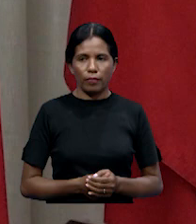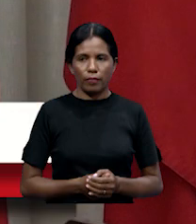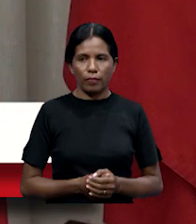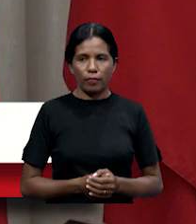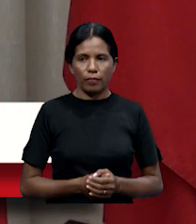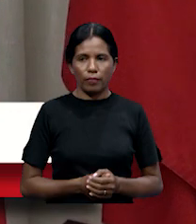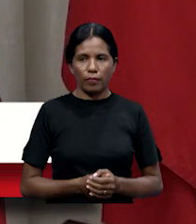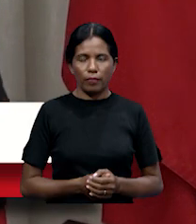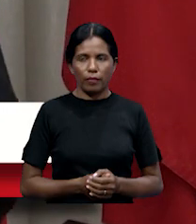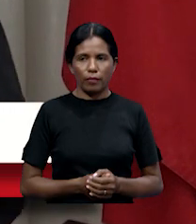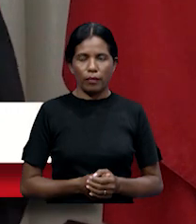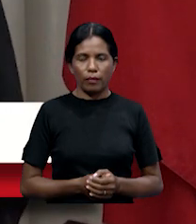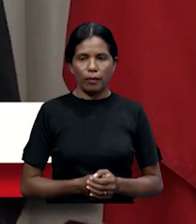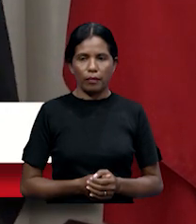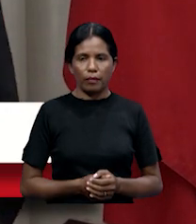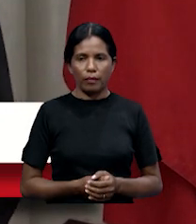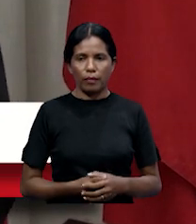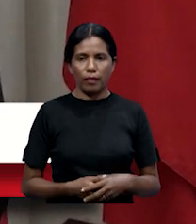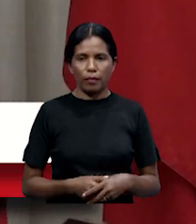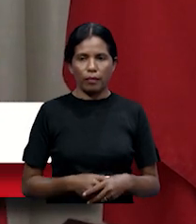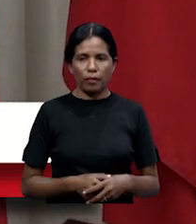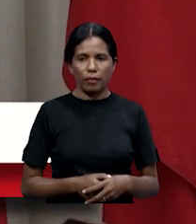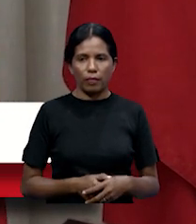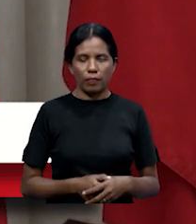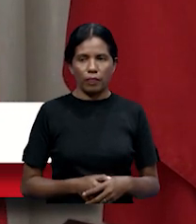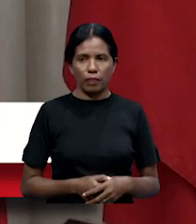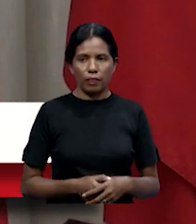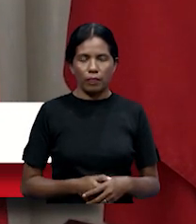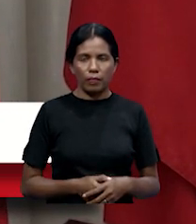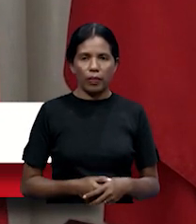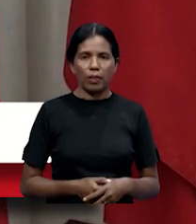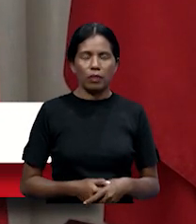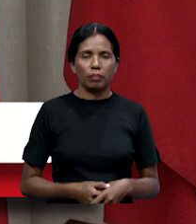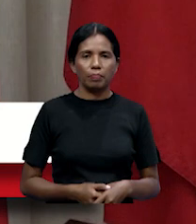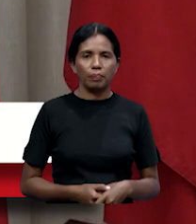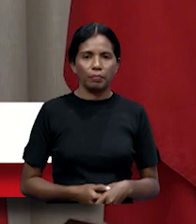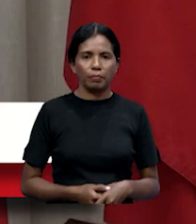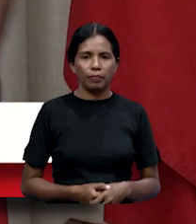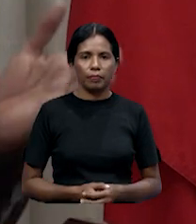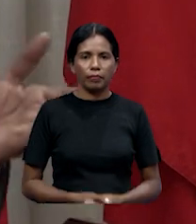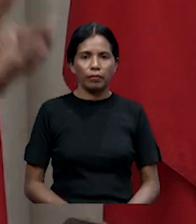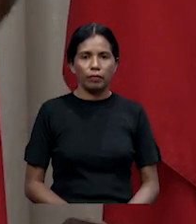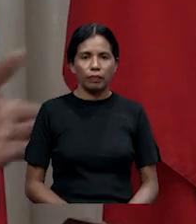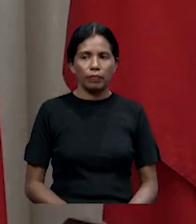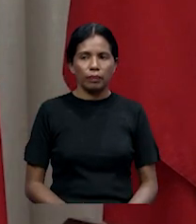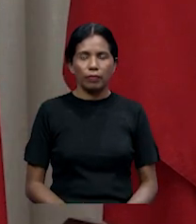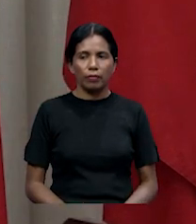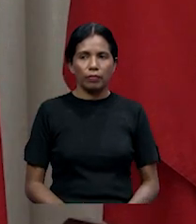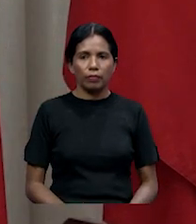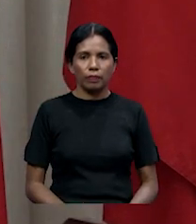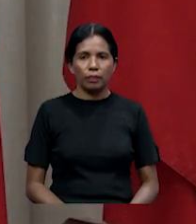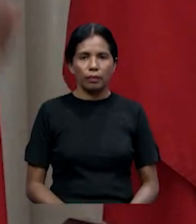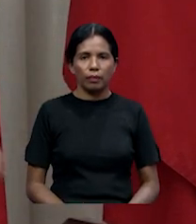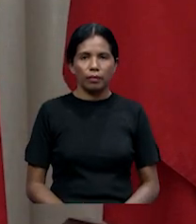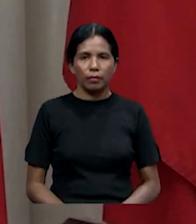everybody has taken to put this event together today. We are also very grateful for the support that Tandy and his